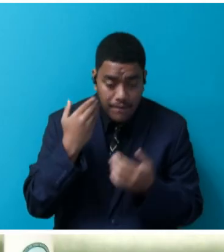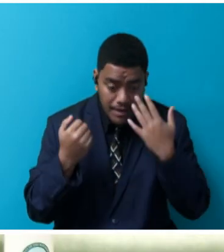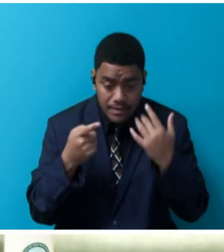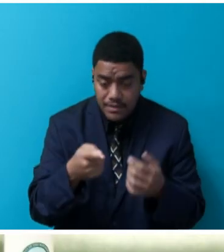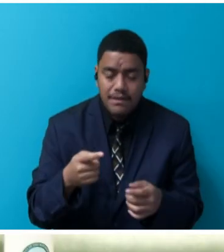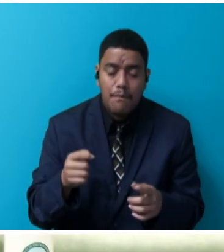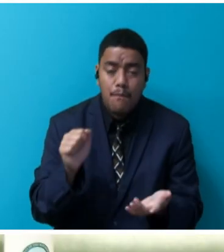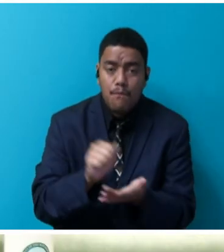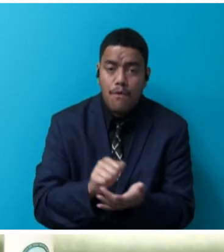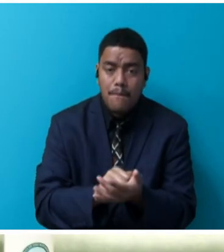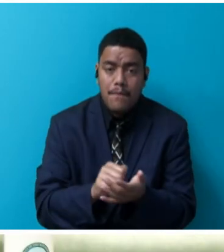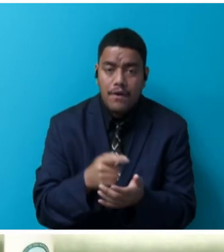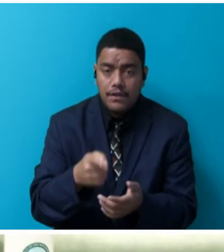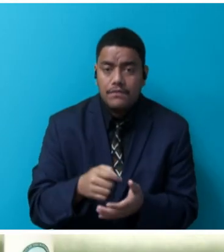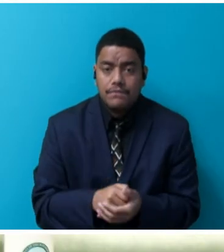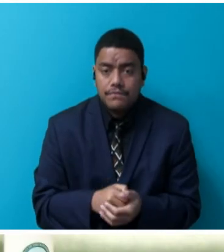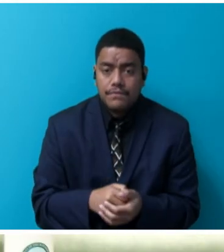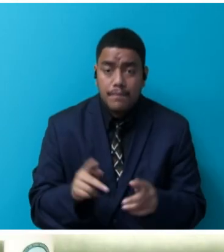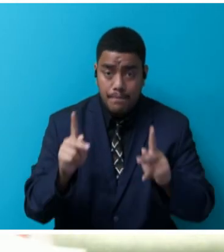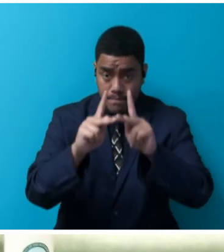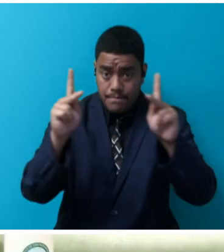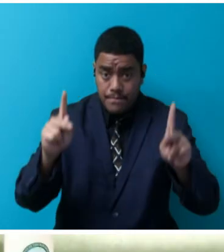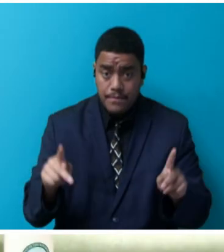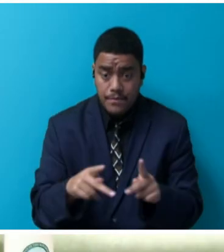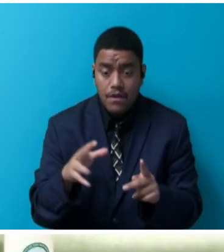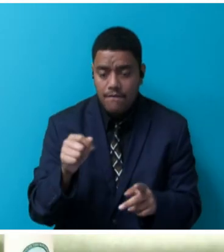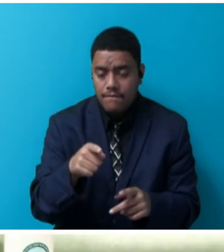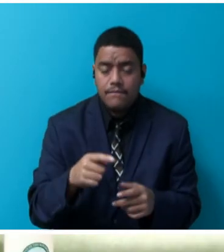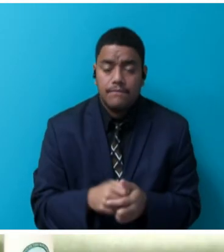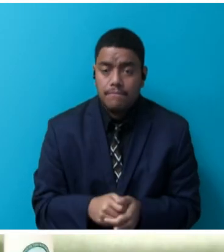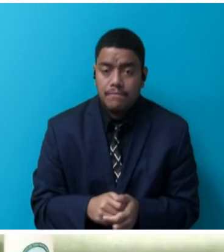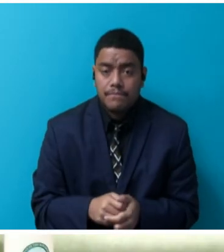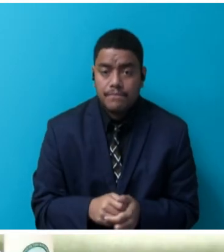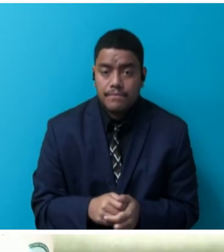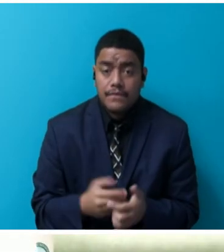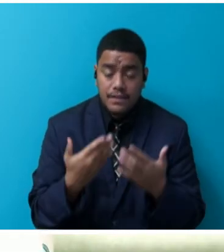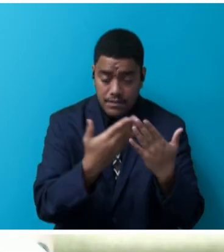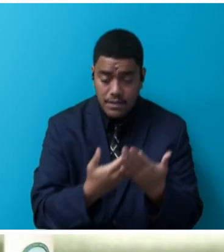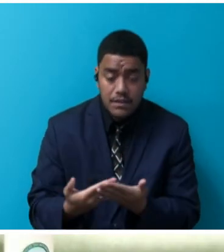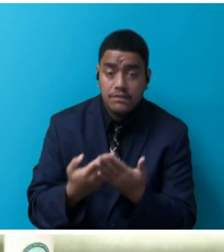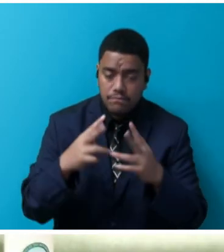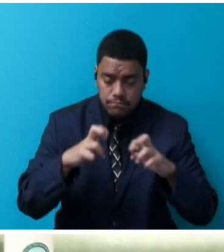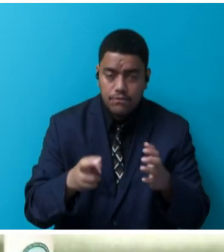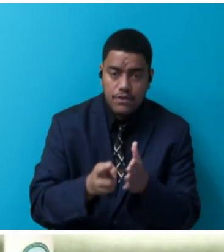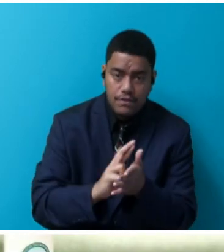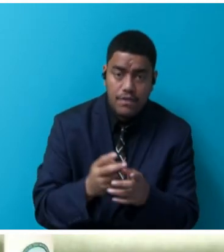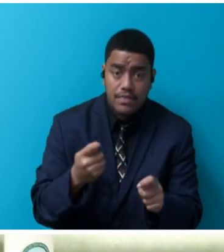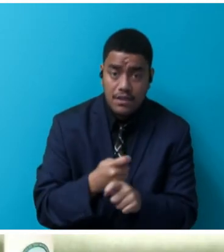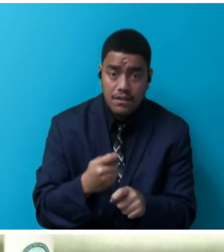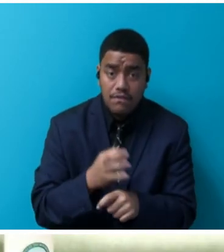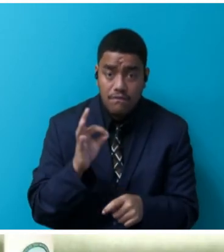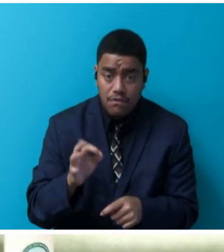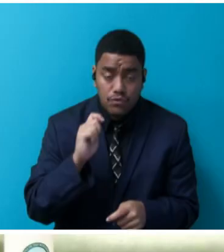accurate and comprehensive picture of the efforts. The study is being reviewed and the task force will